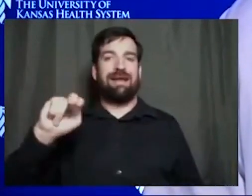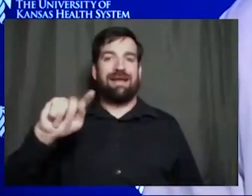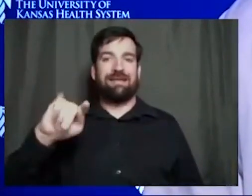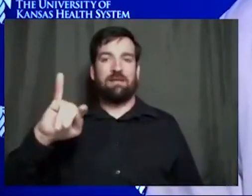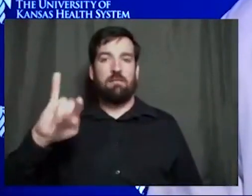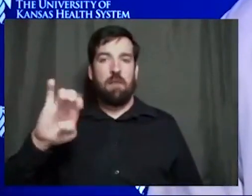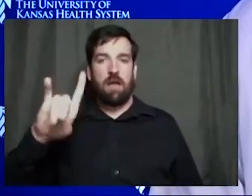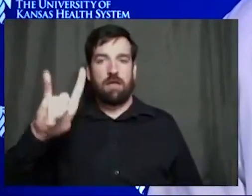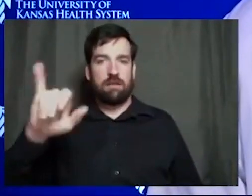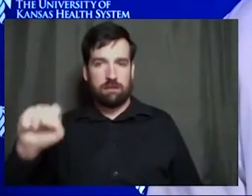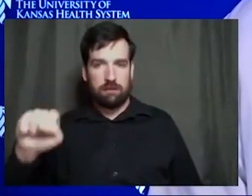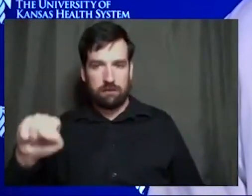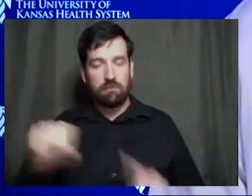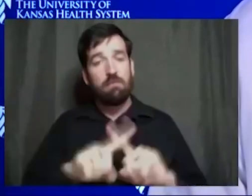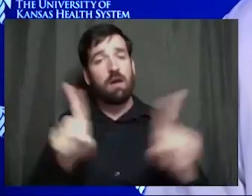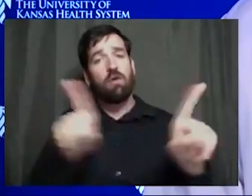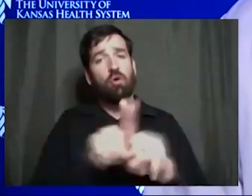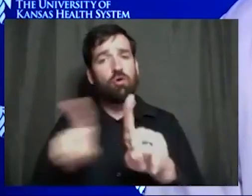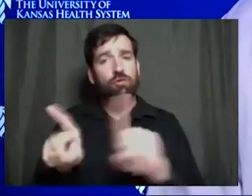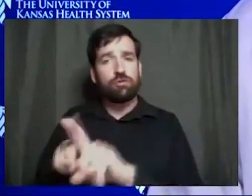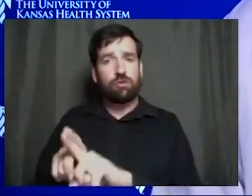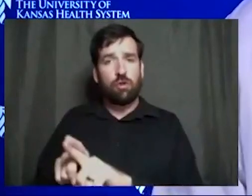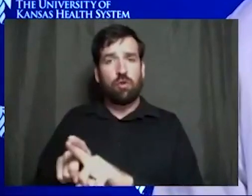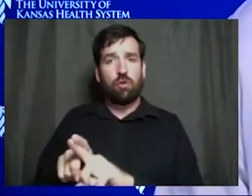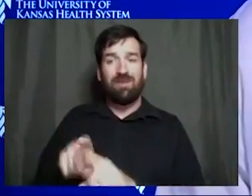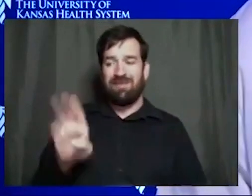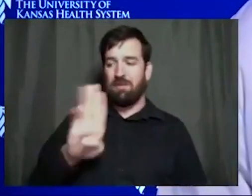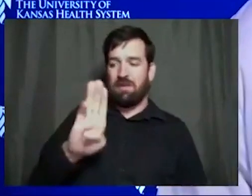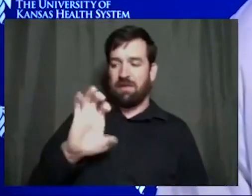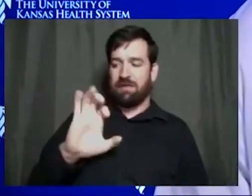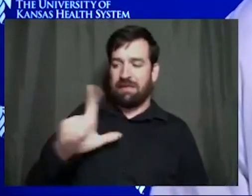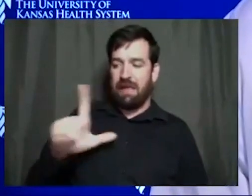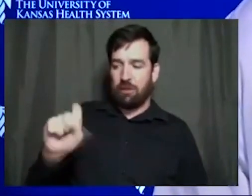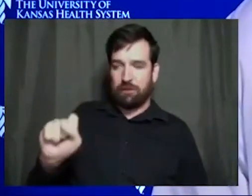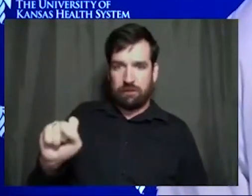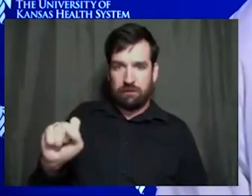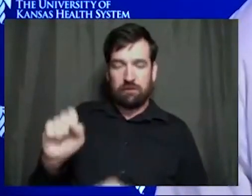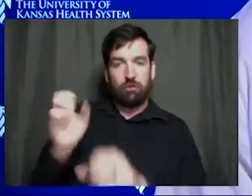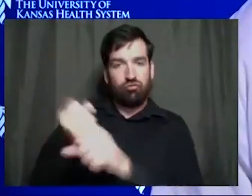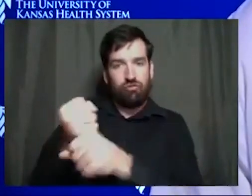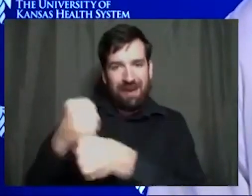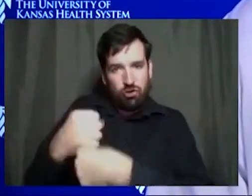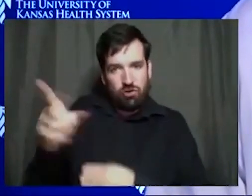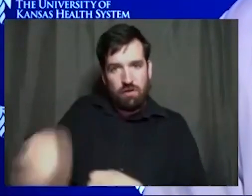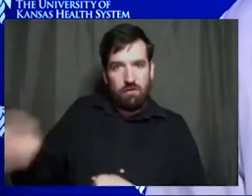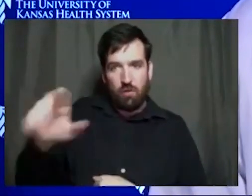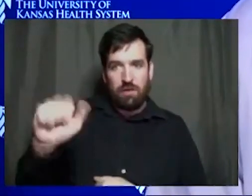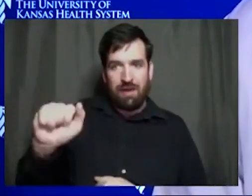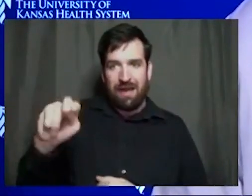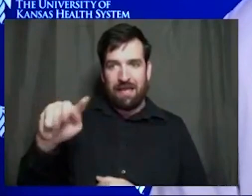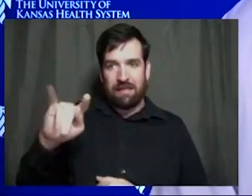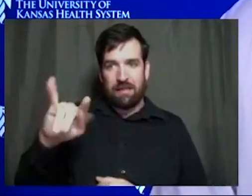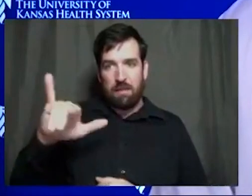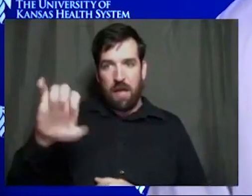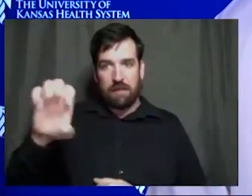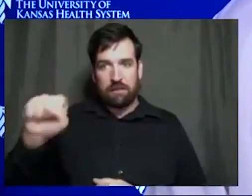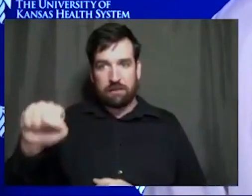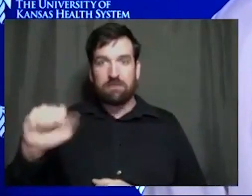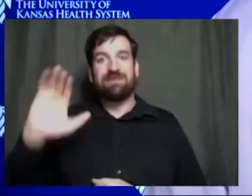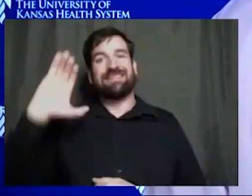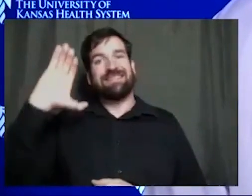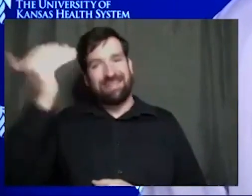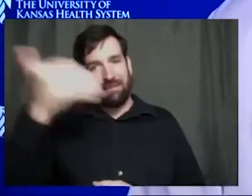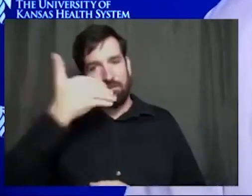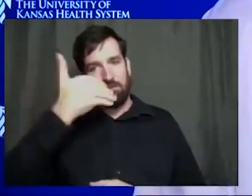also that the evolution of those B cells and the creation of those antibodies seems to be a little bit better in those people that have